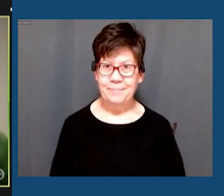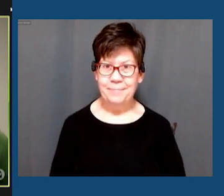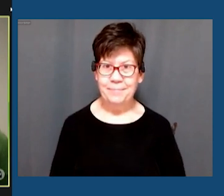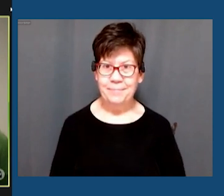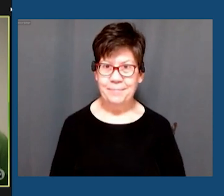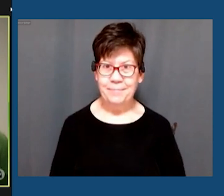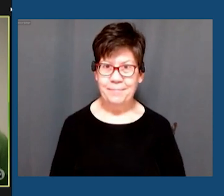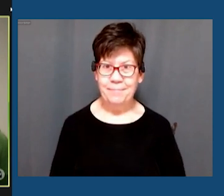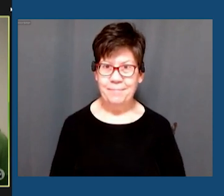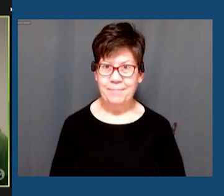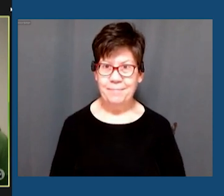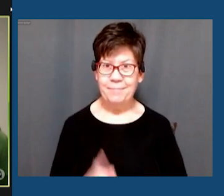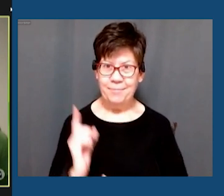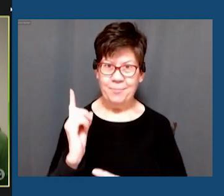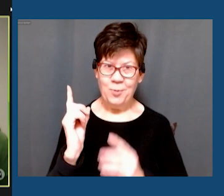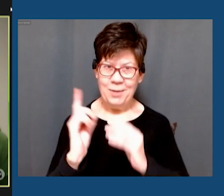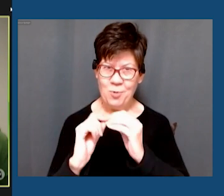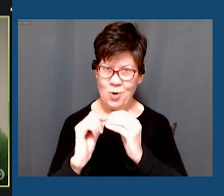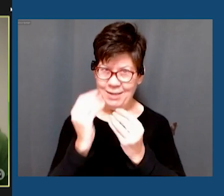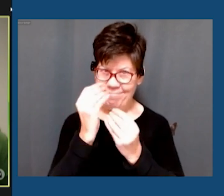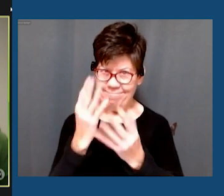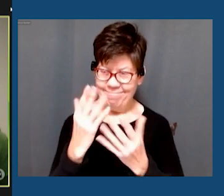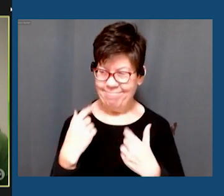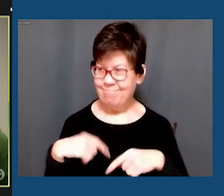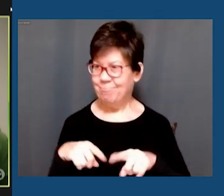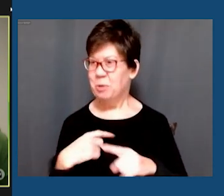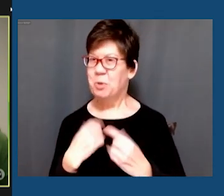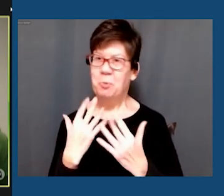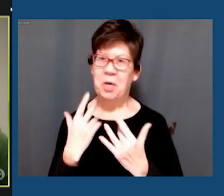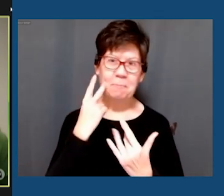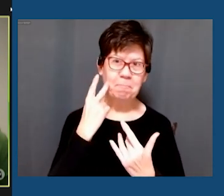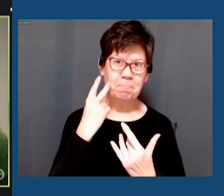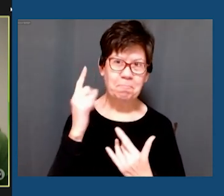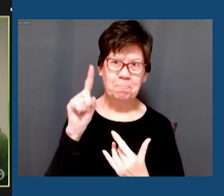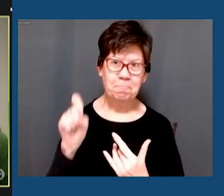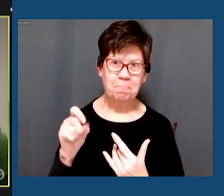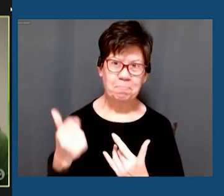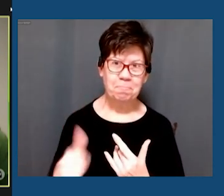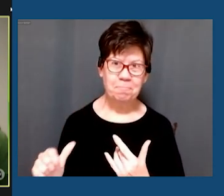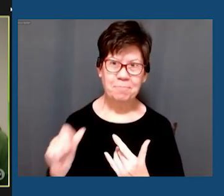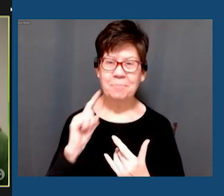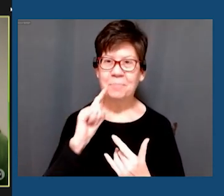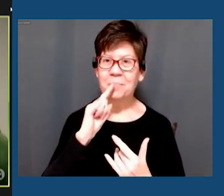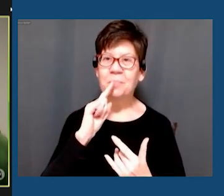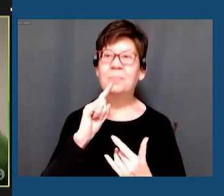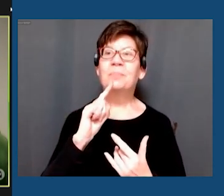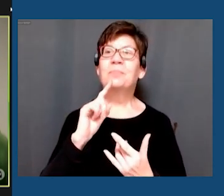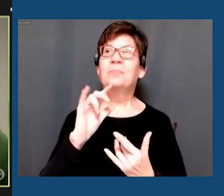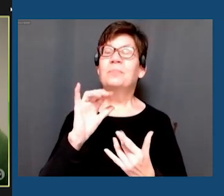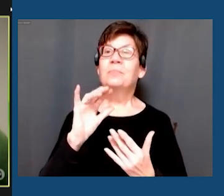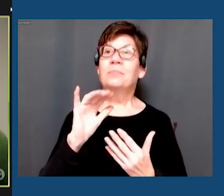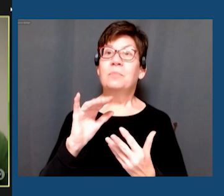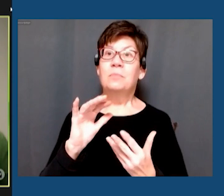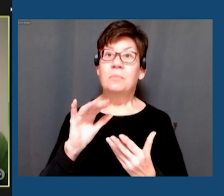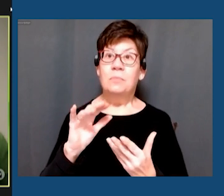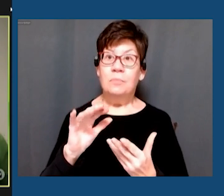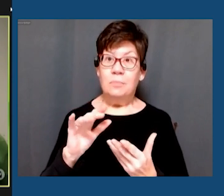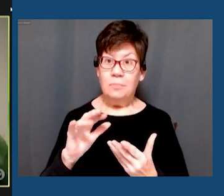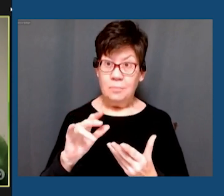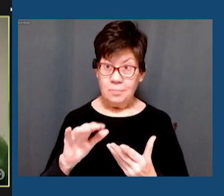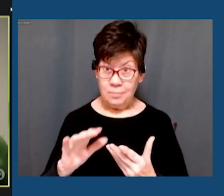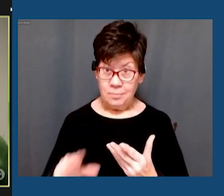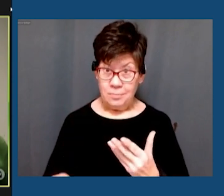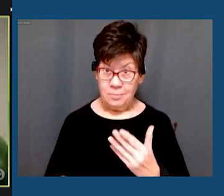One more piece of information while we're waiting to see if folks have questions. In addition to the tandem